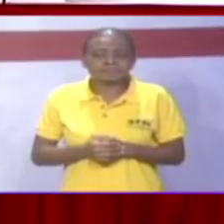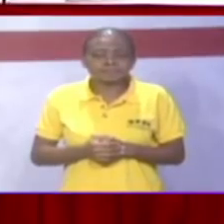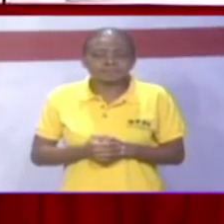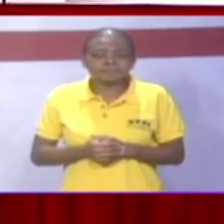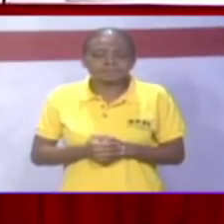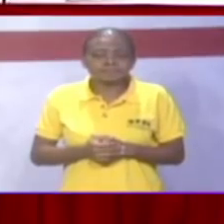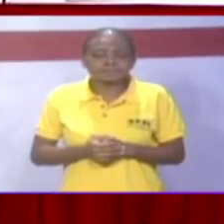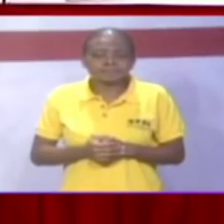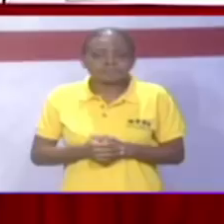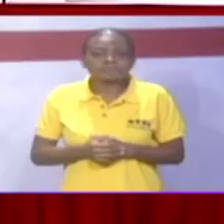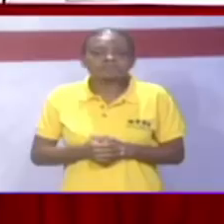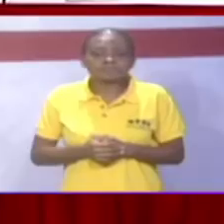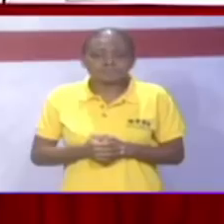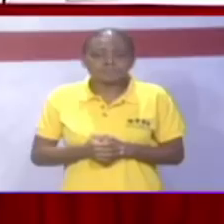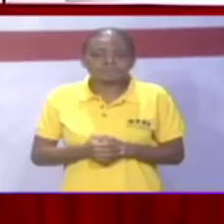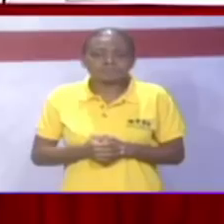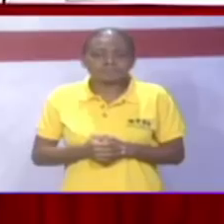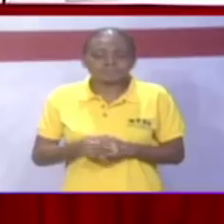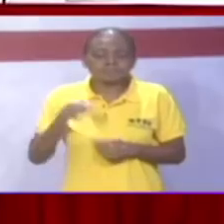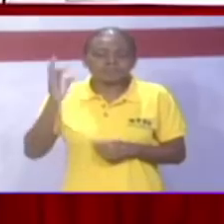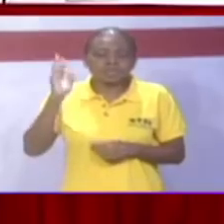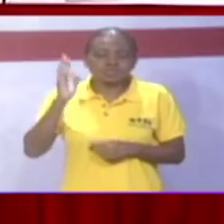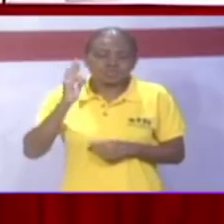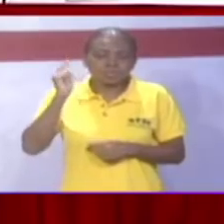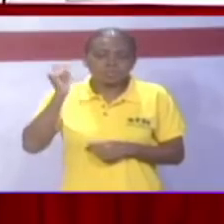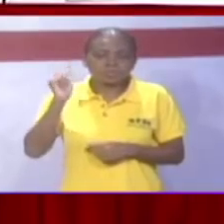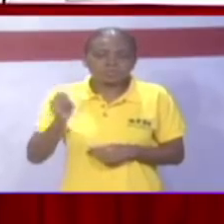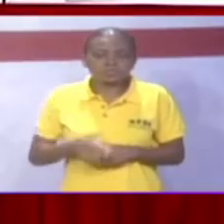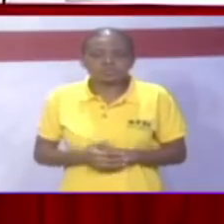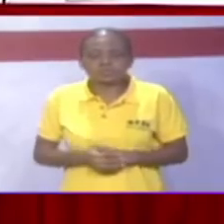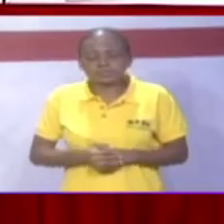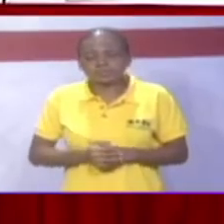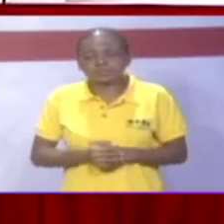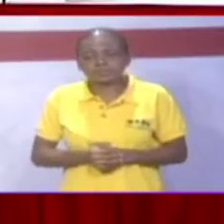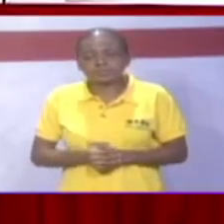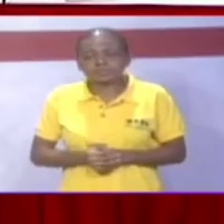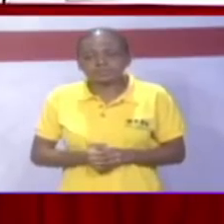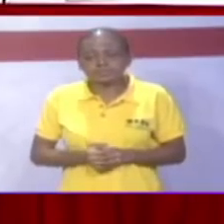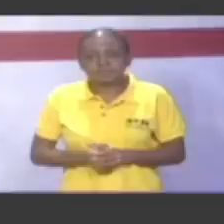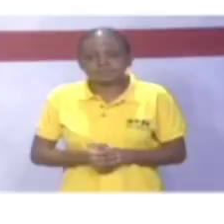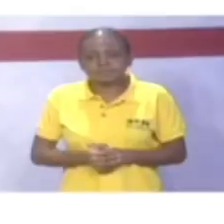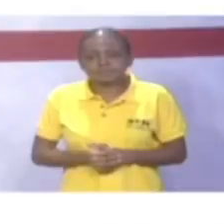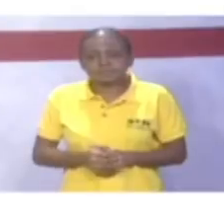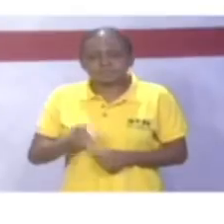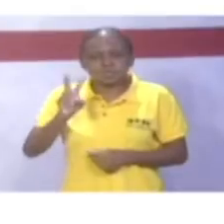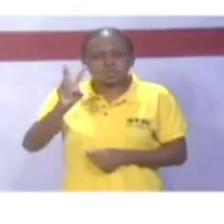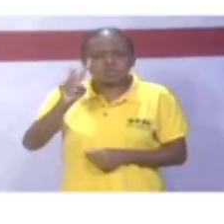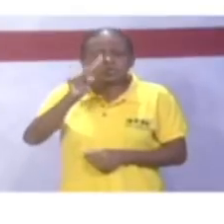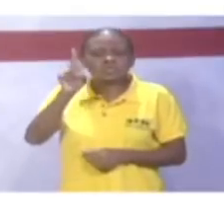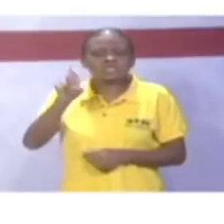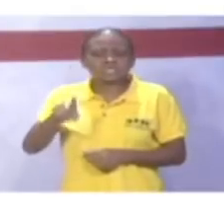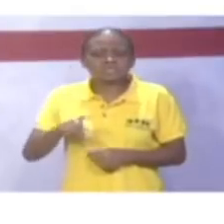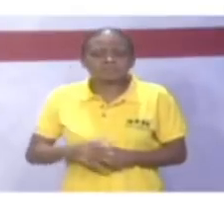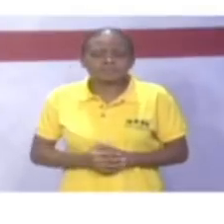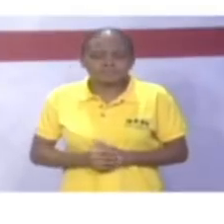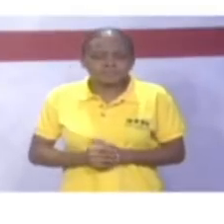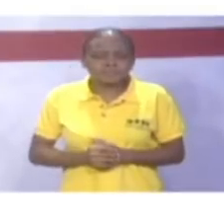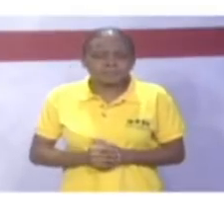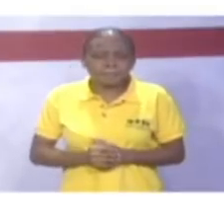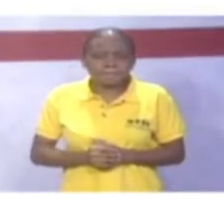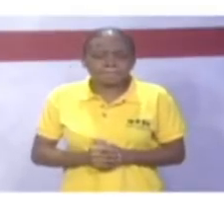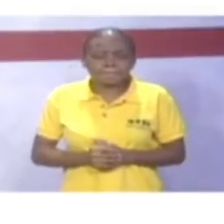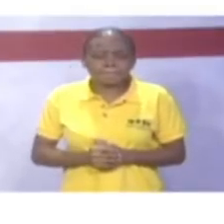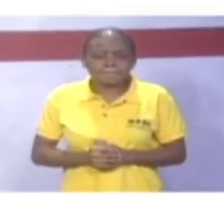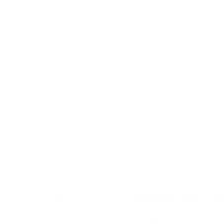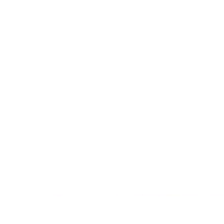Hi, good morning. Clayton Clark, Radio Tambourine. My two questions. All right,